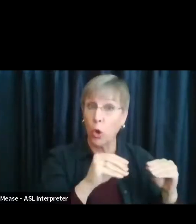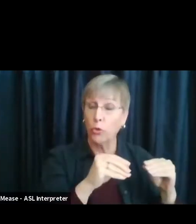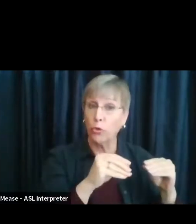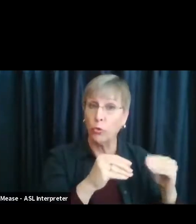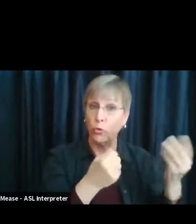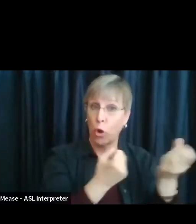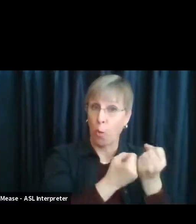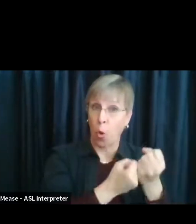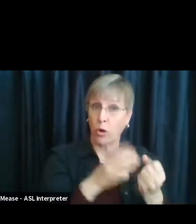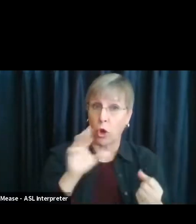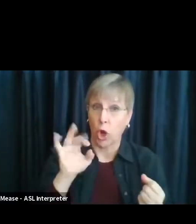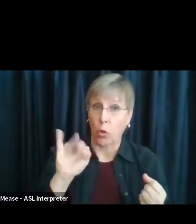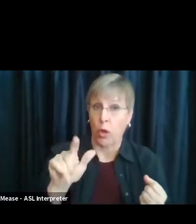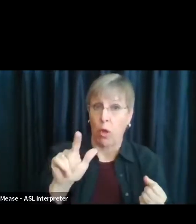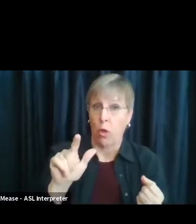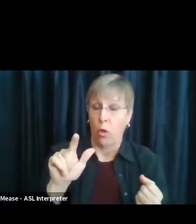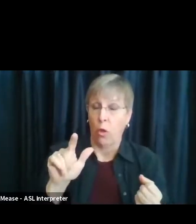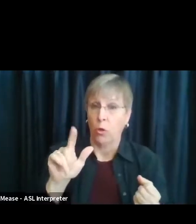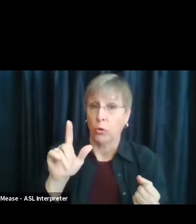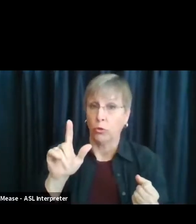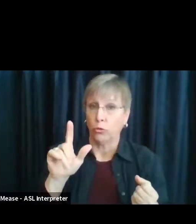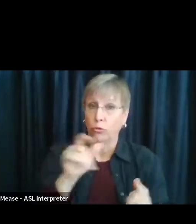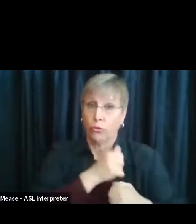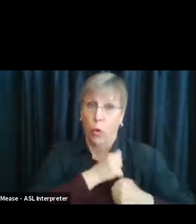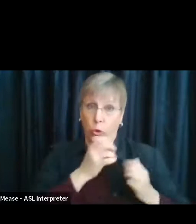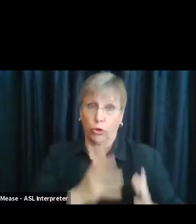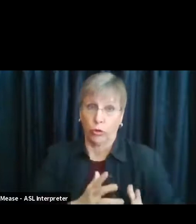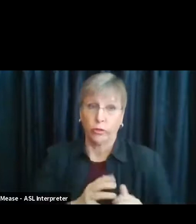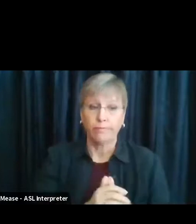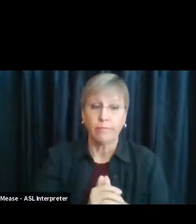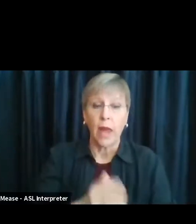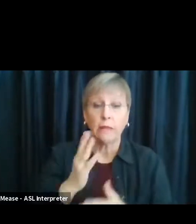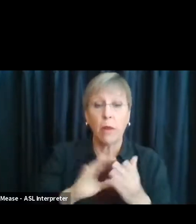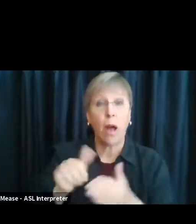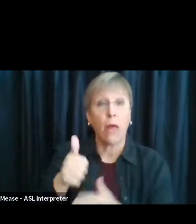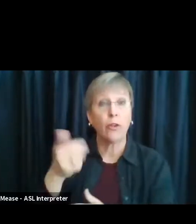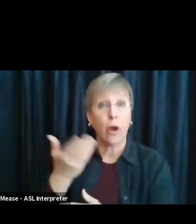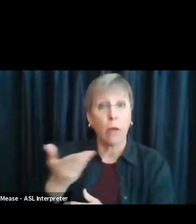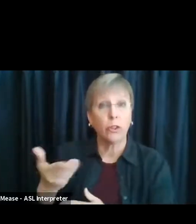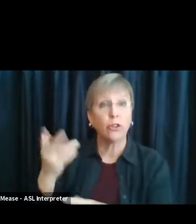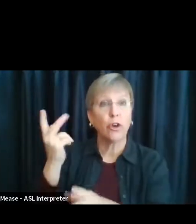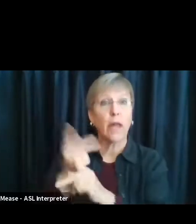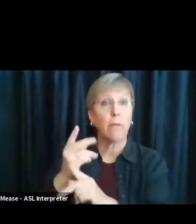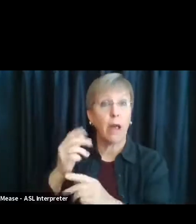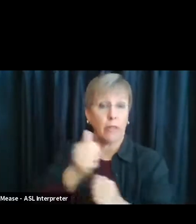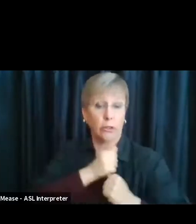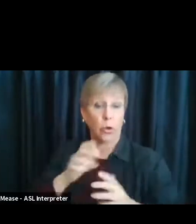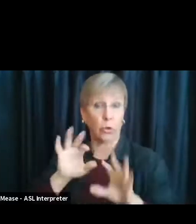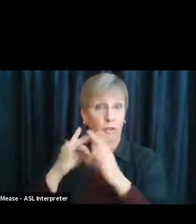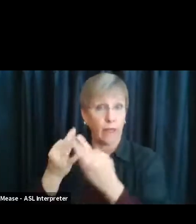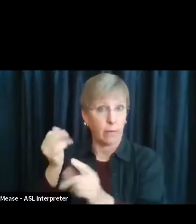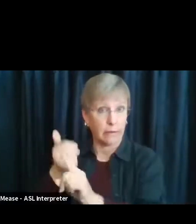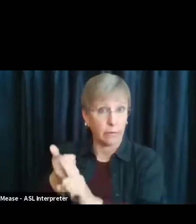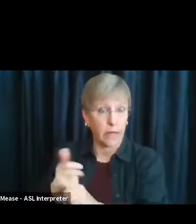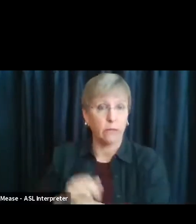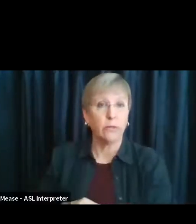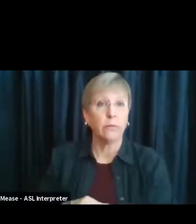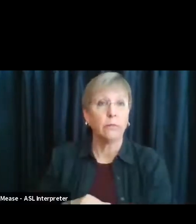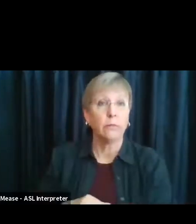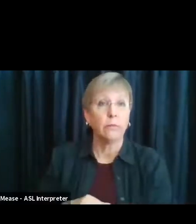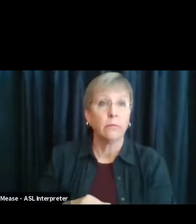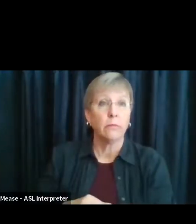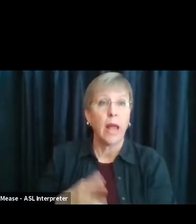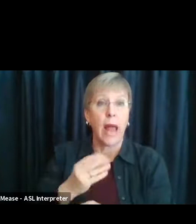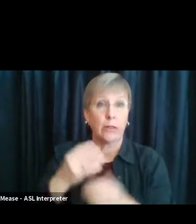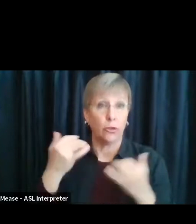colonial troops, and some other objects are kept by the soldiers' family. Until